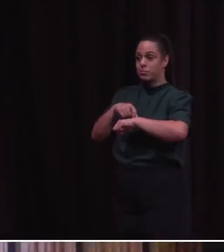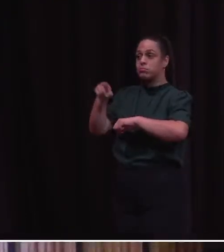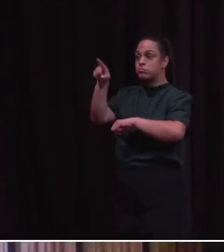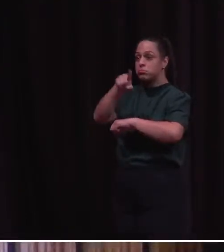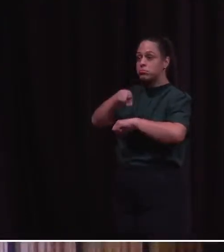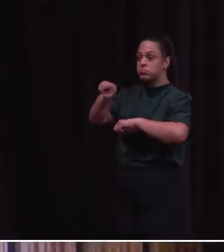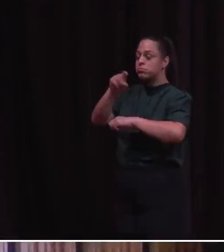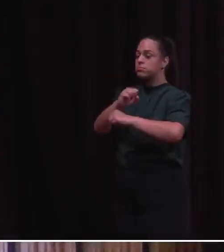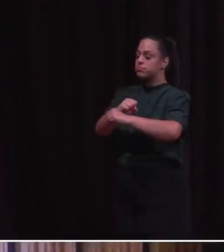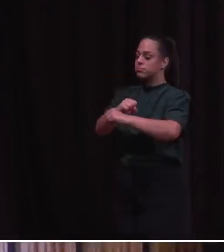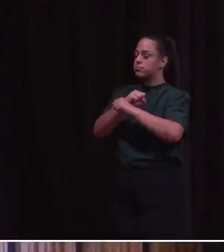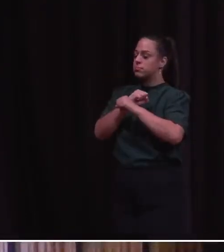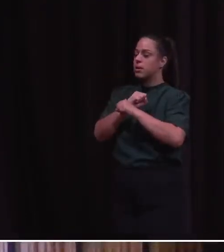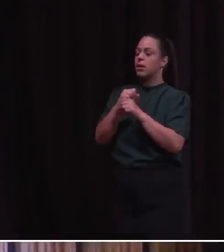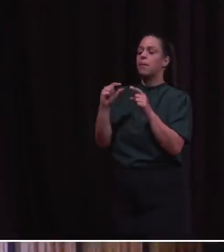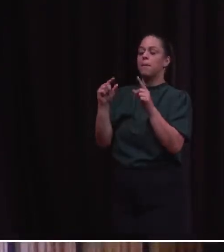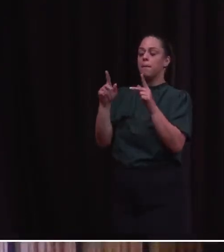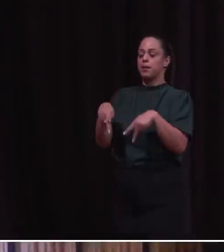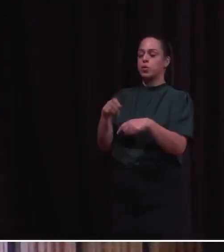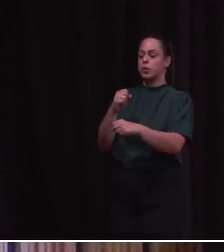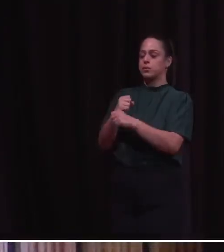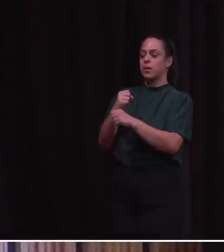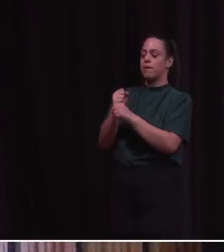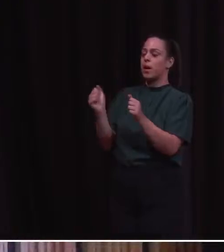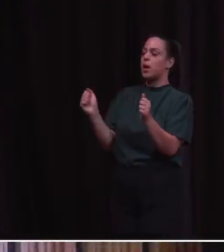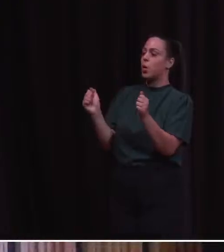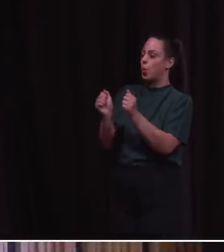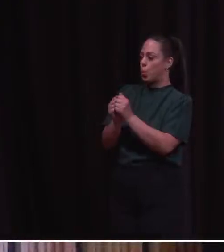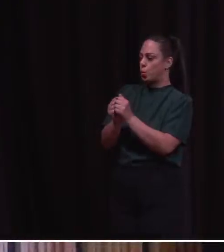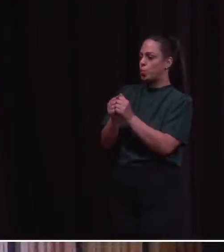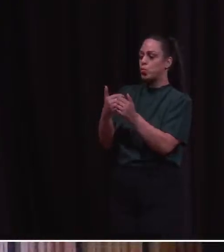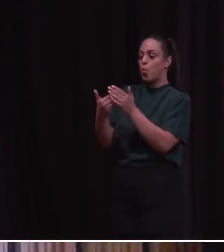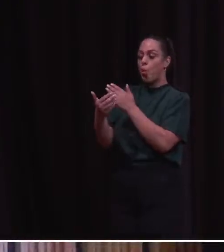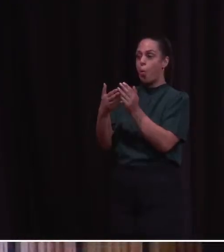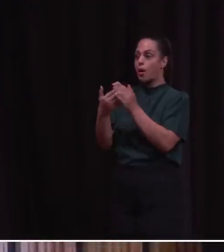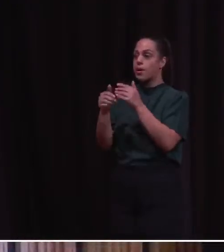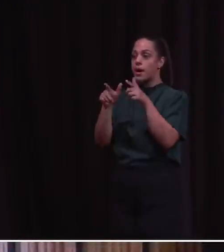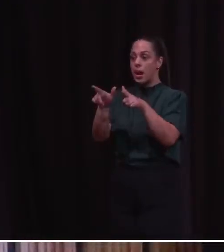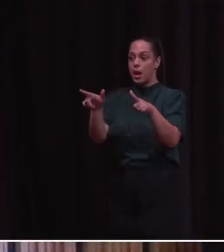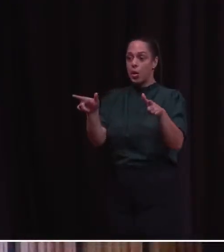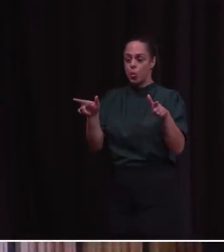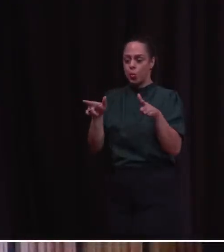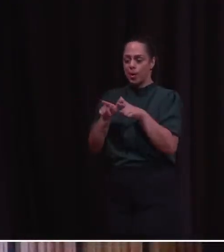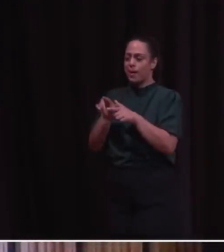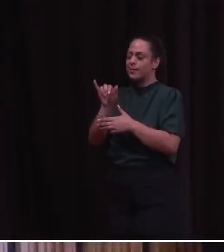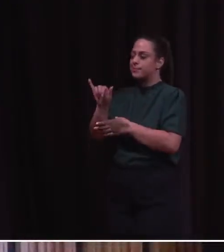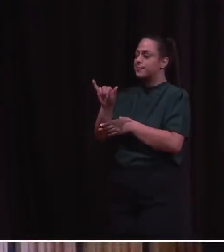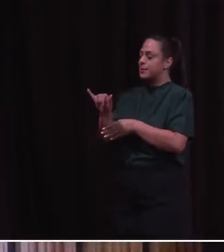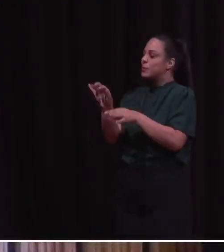wherever they are, wherever they are standing, is very important.